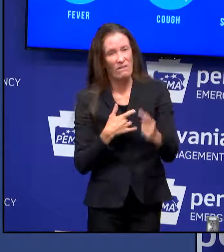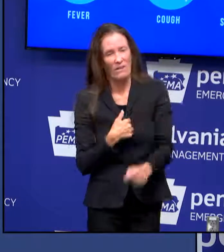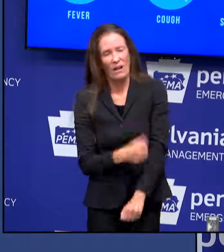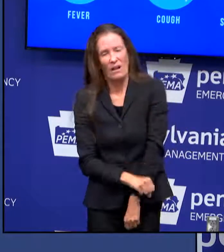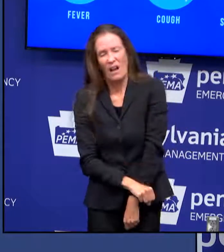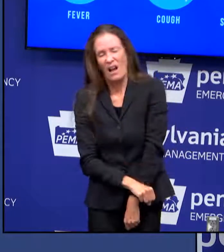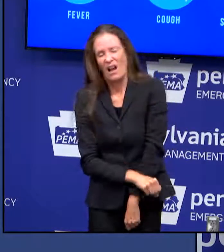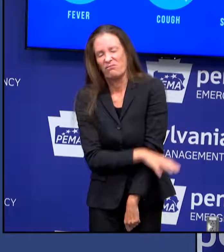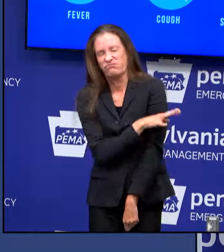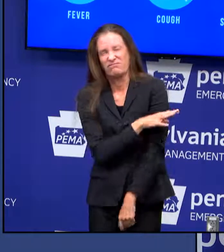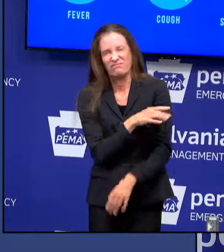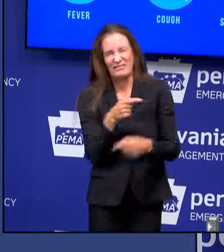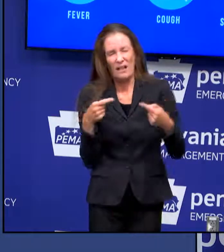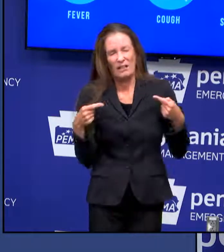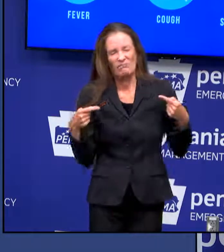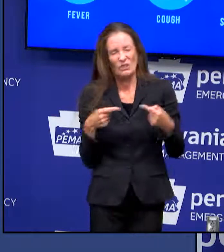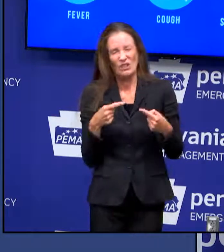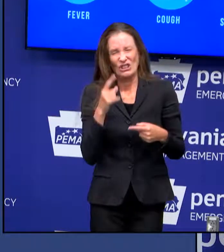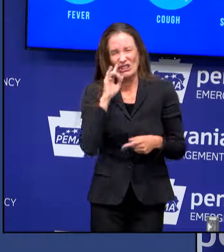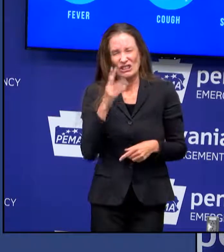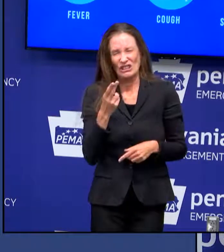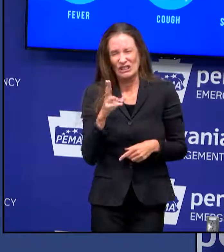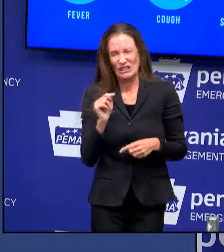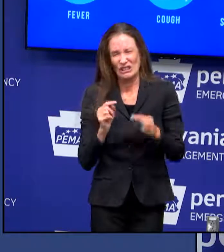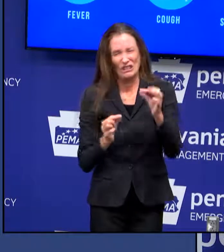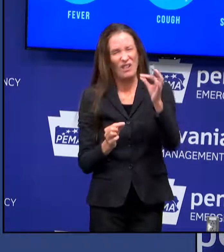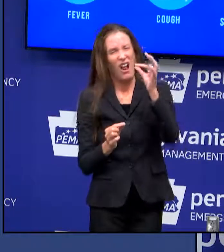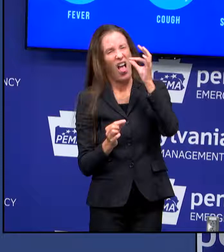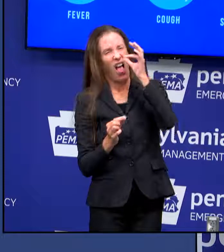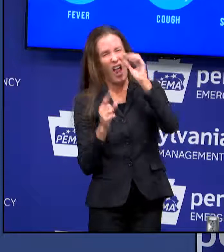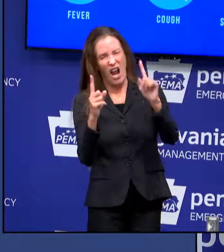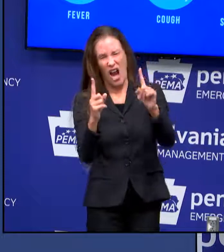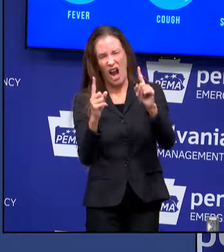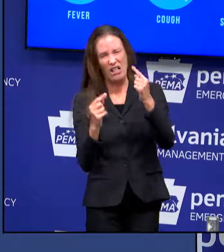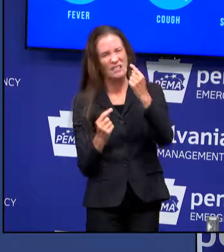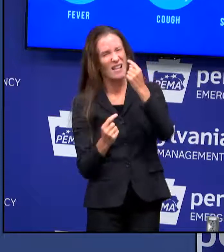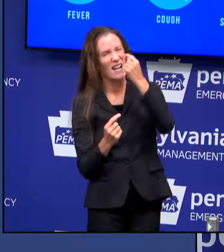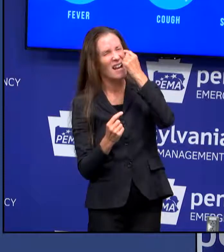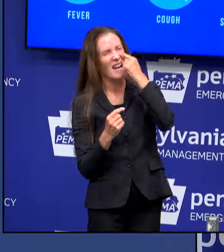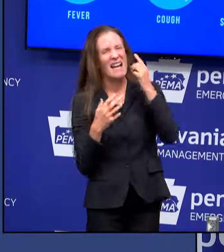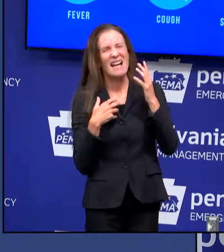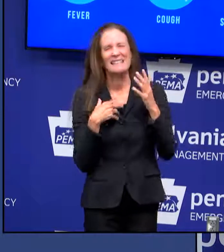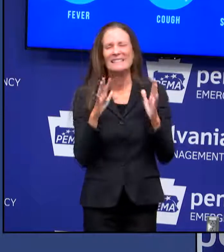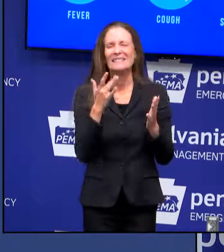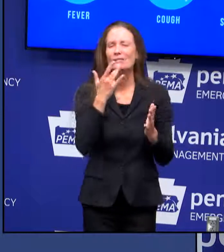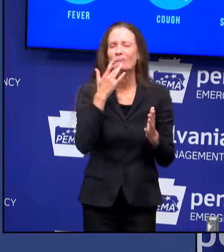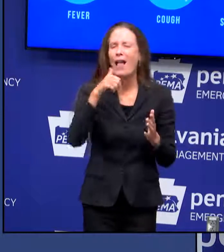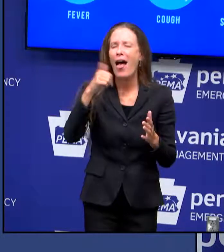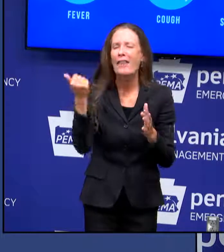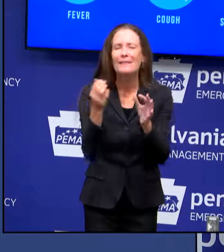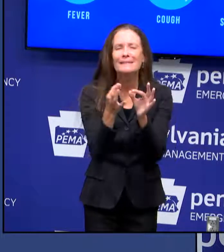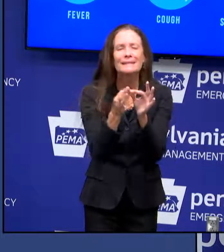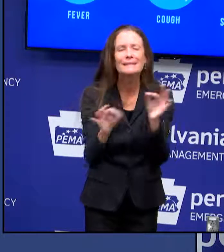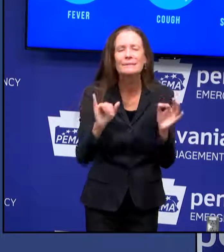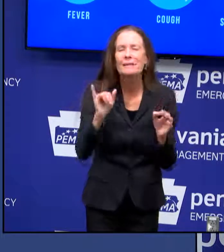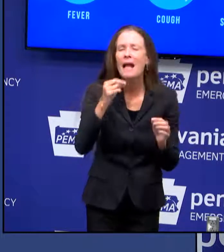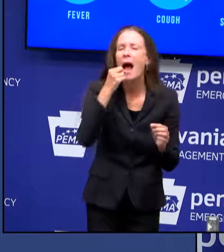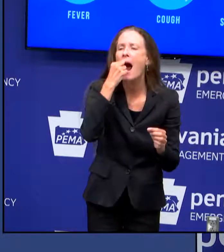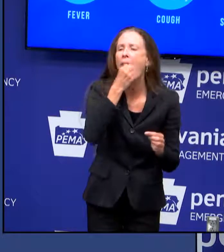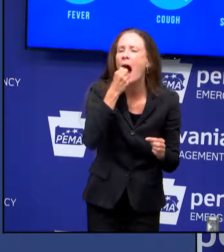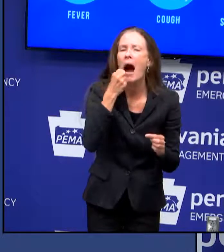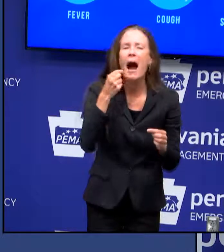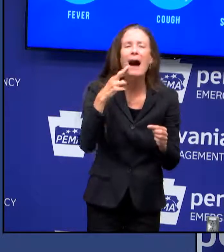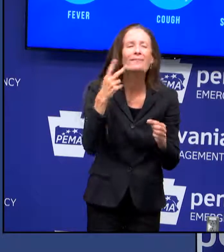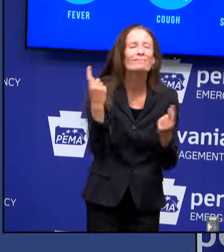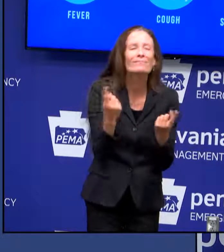painful if it's done right. And so an oral test, a swab that you can almost do self-administered,